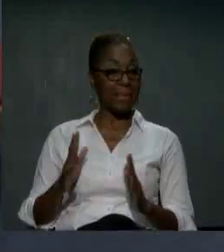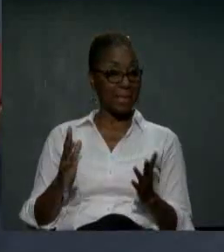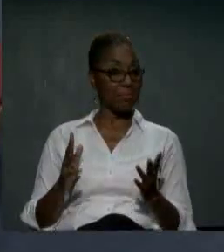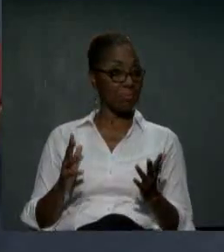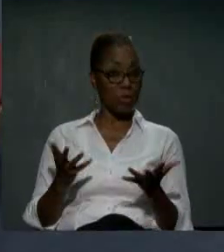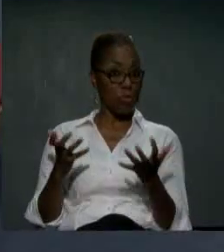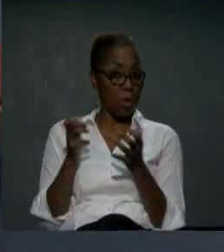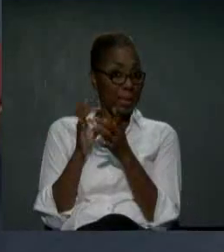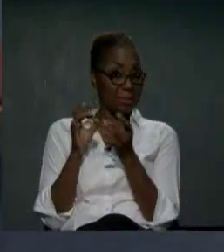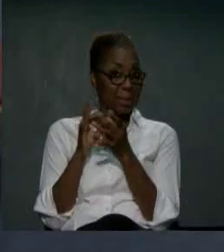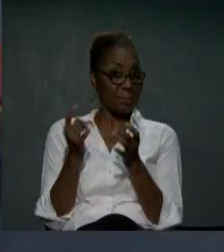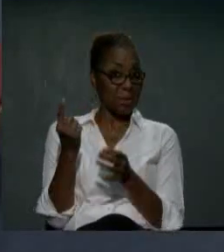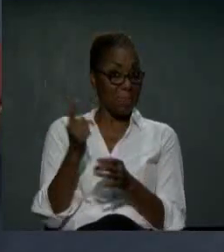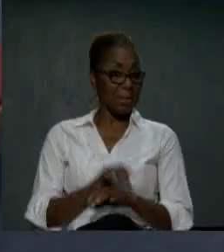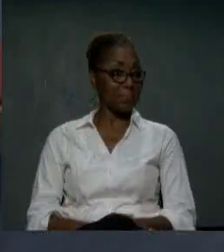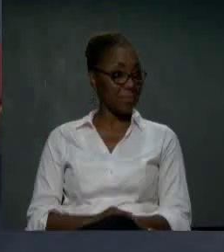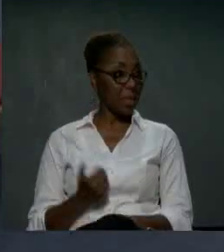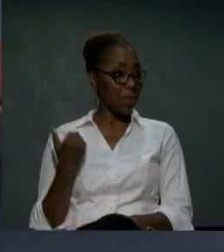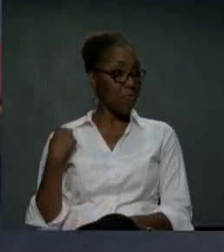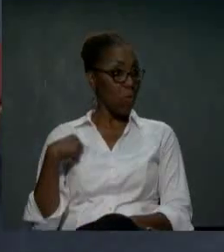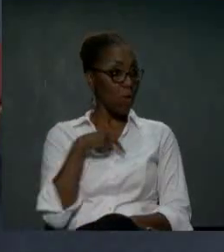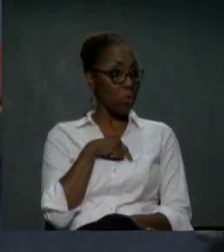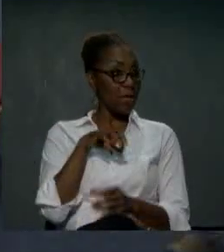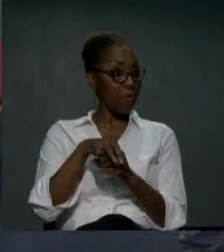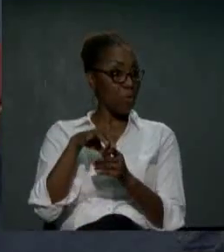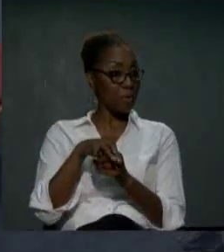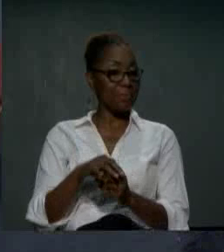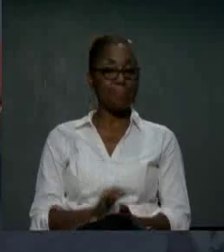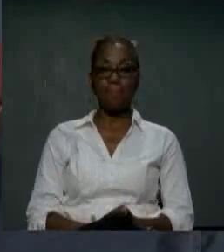would you want to say something before we vote?